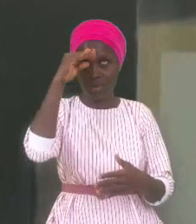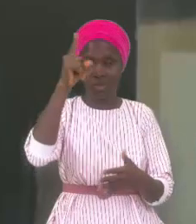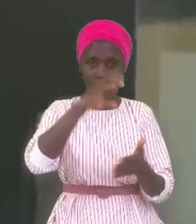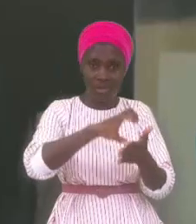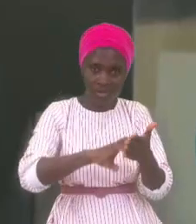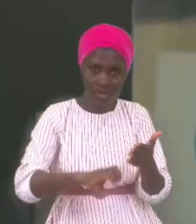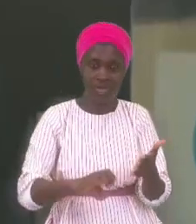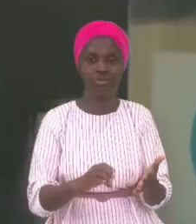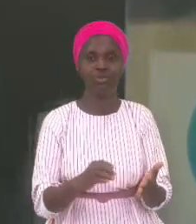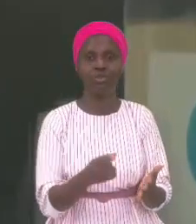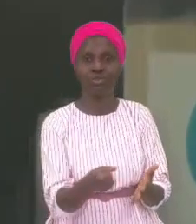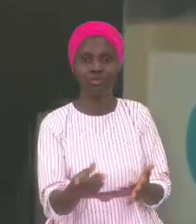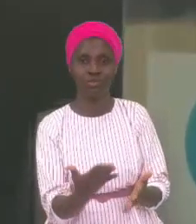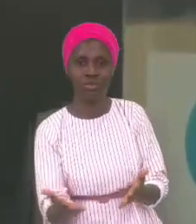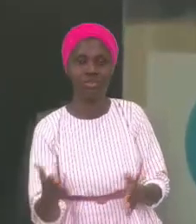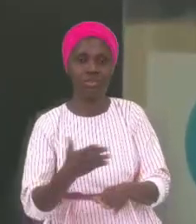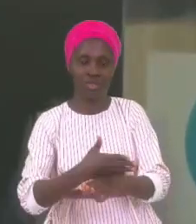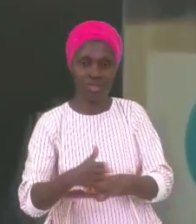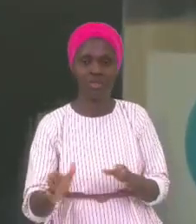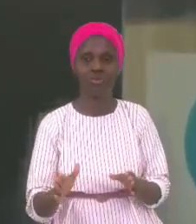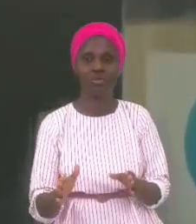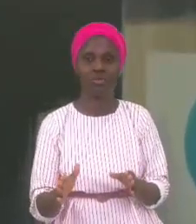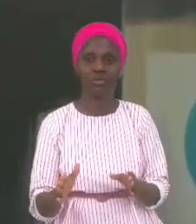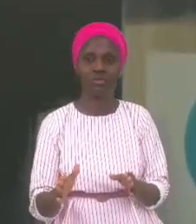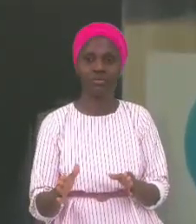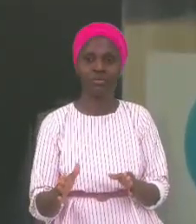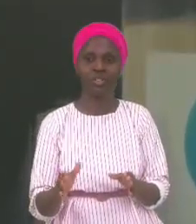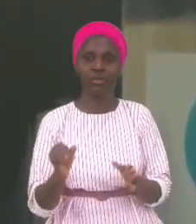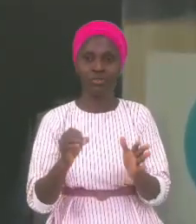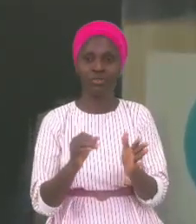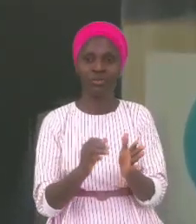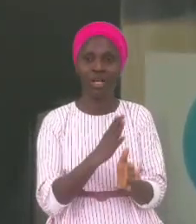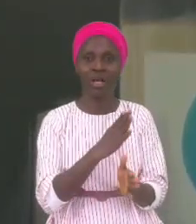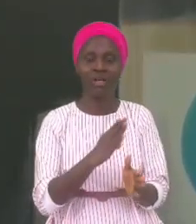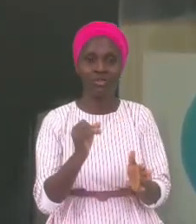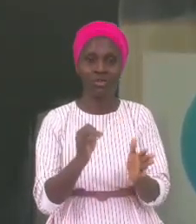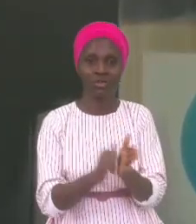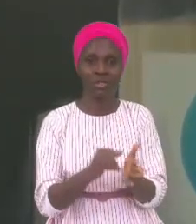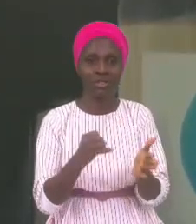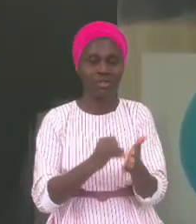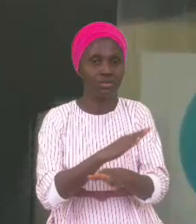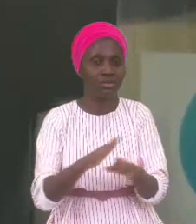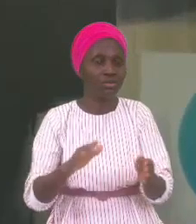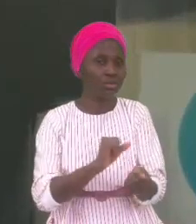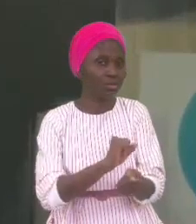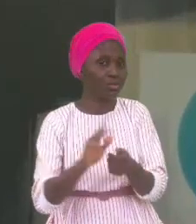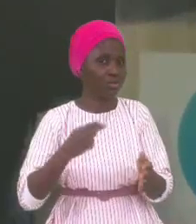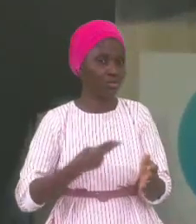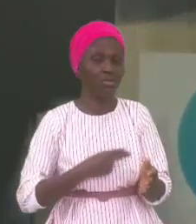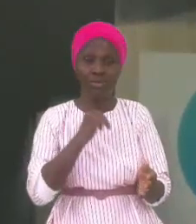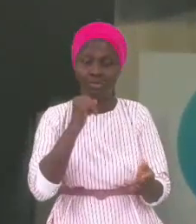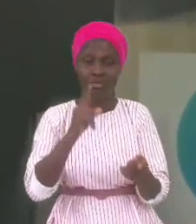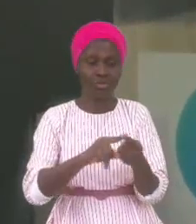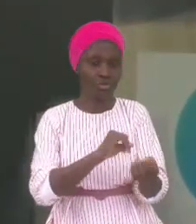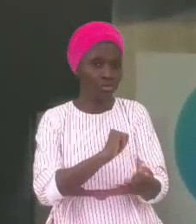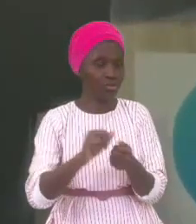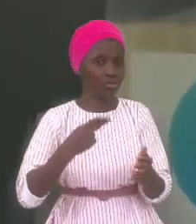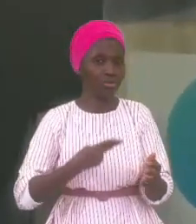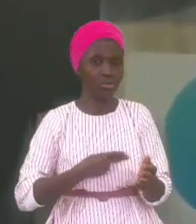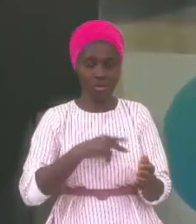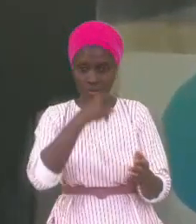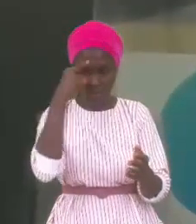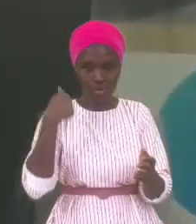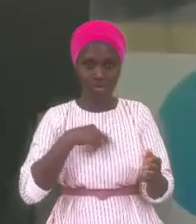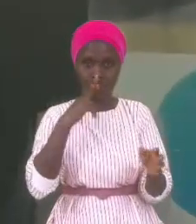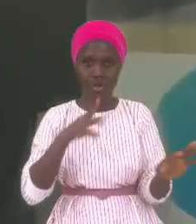not to hurt us, but to improve on us. And not to destroy us, but he sees that we are precious in his sight. And anything